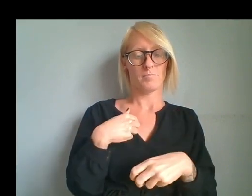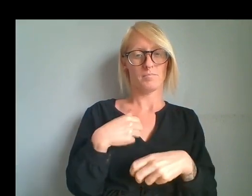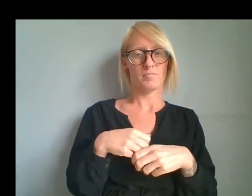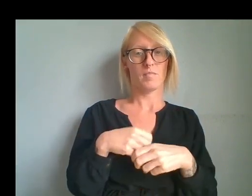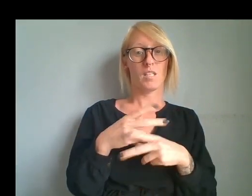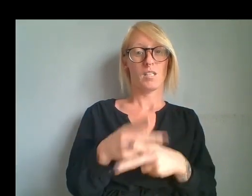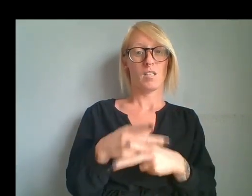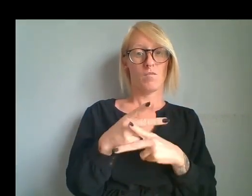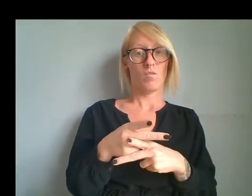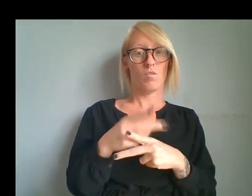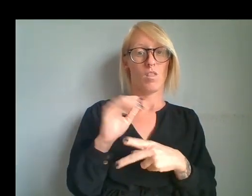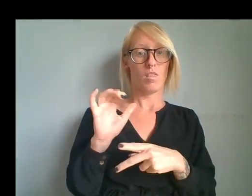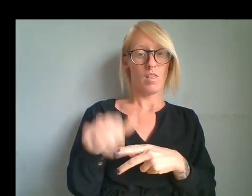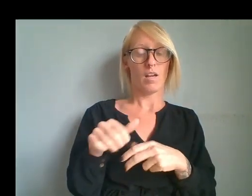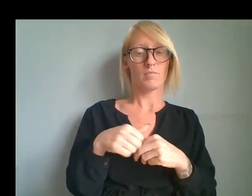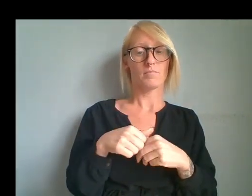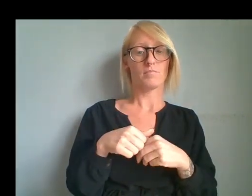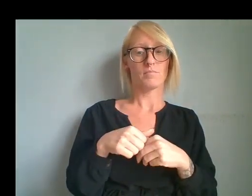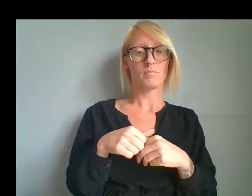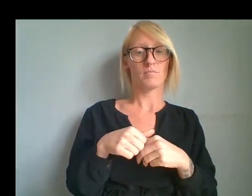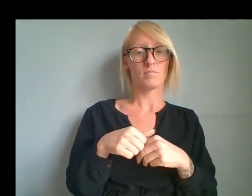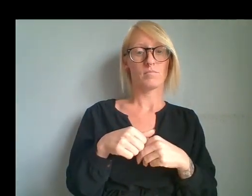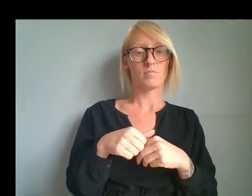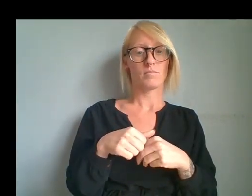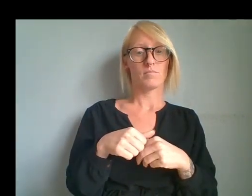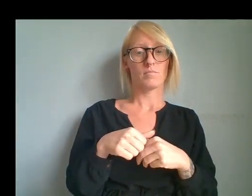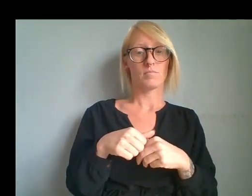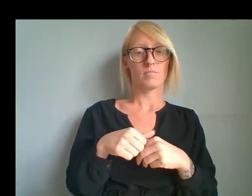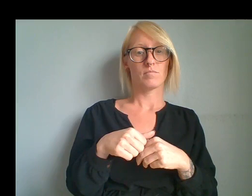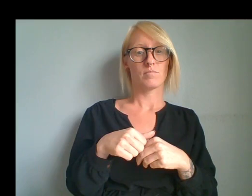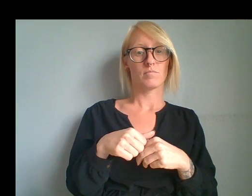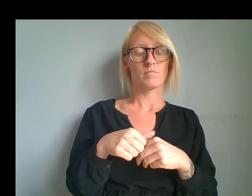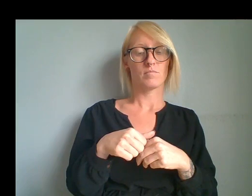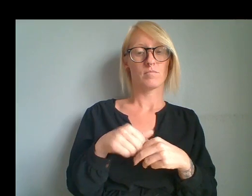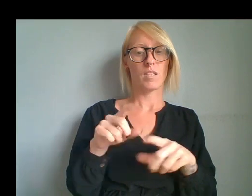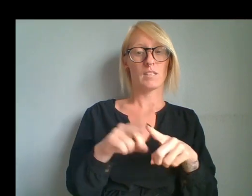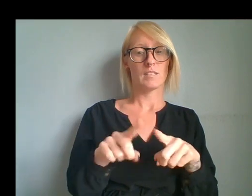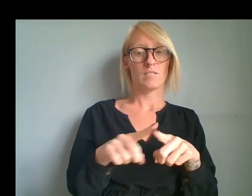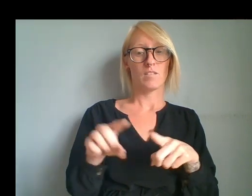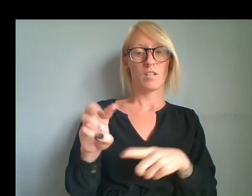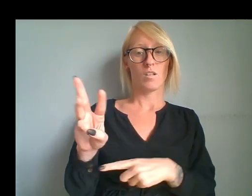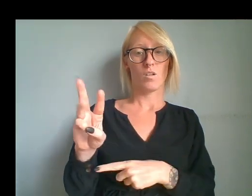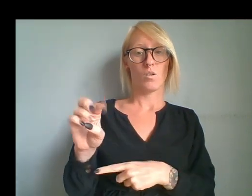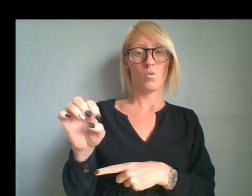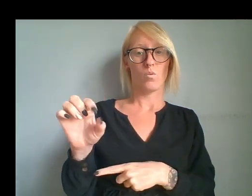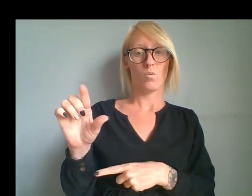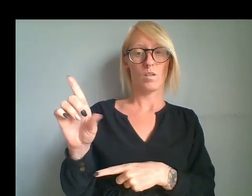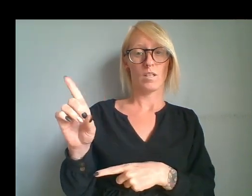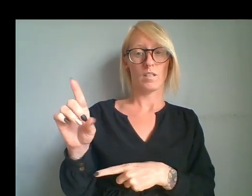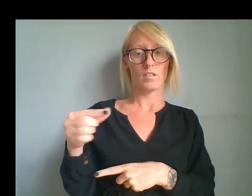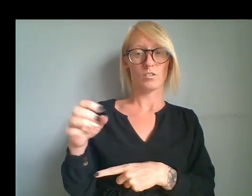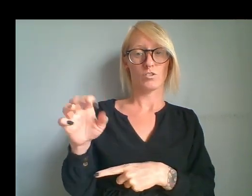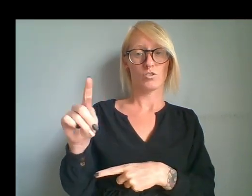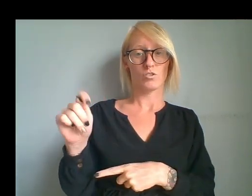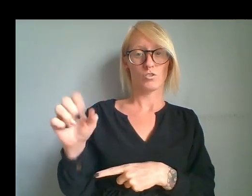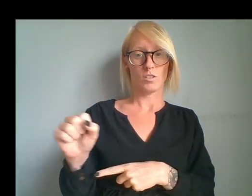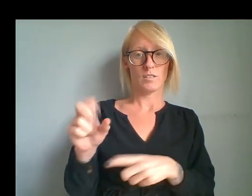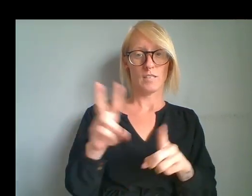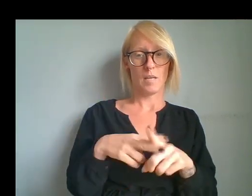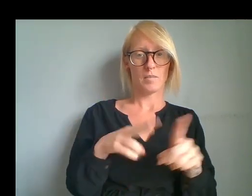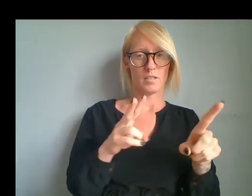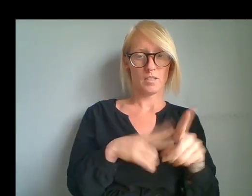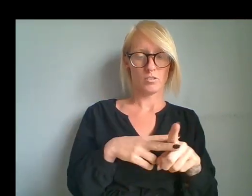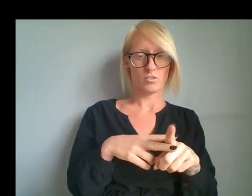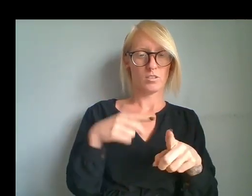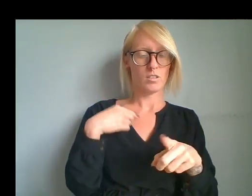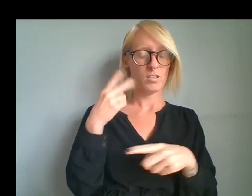with that. You can have your different widgets, applications, and what I mean kind of by a widget is you saw